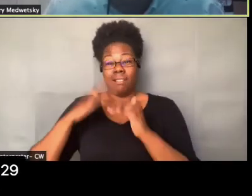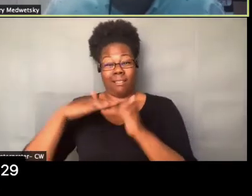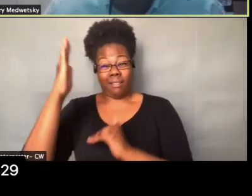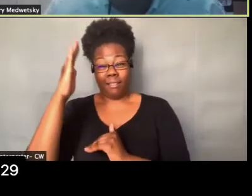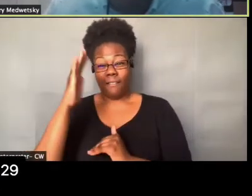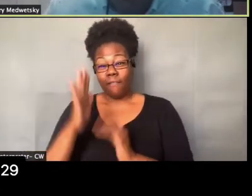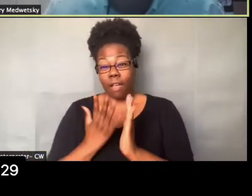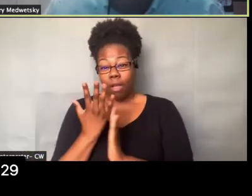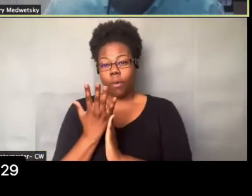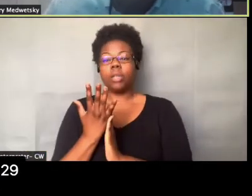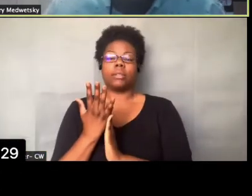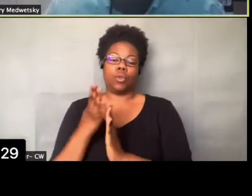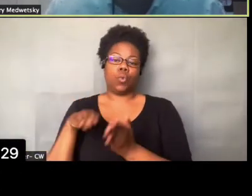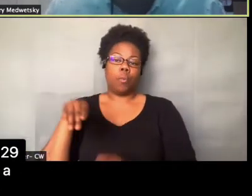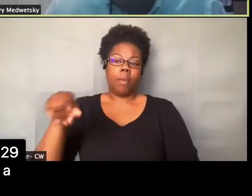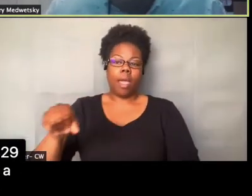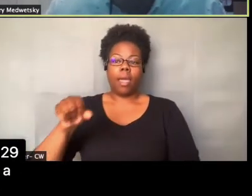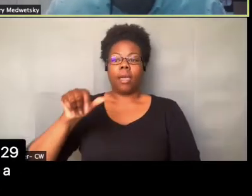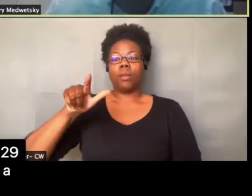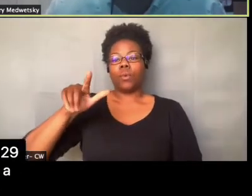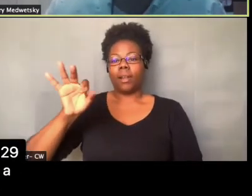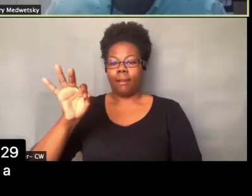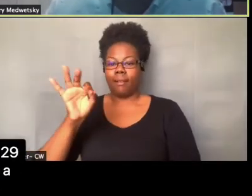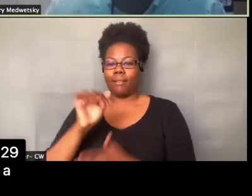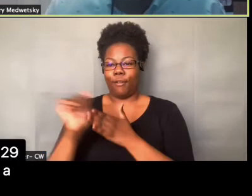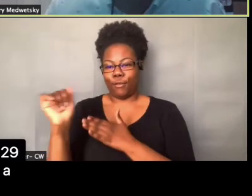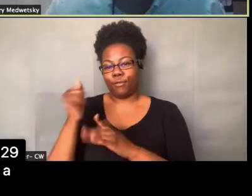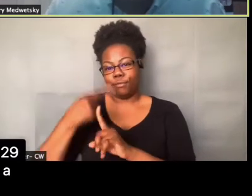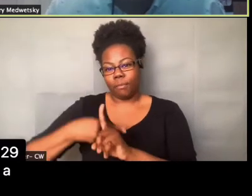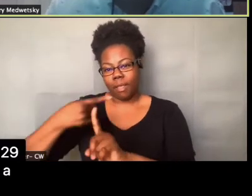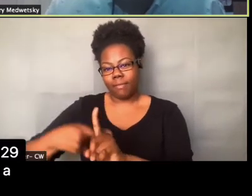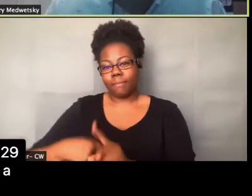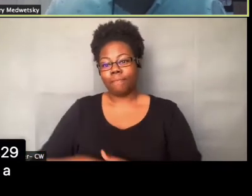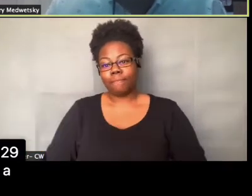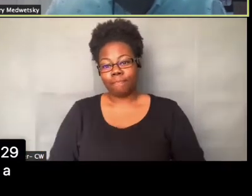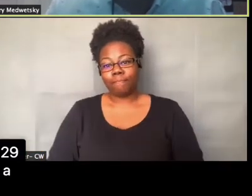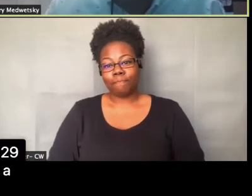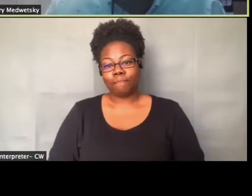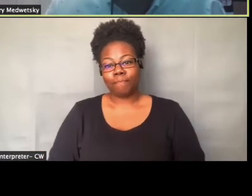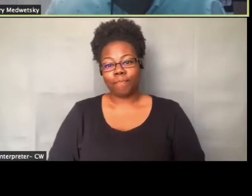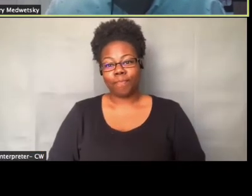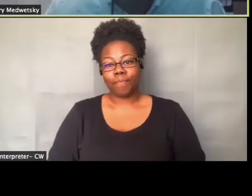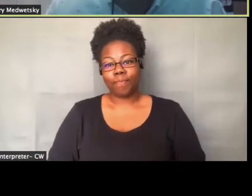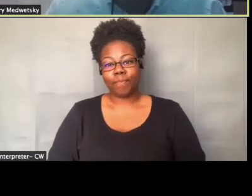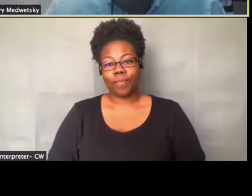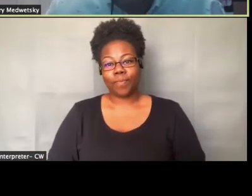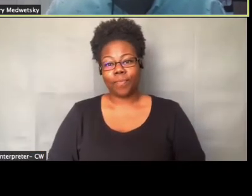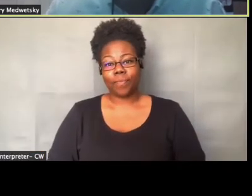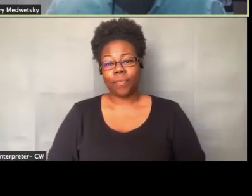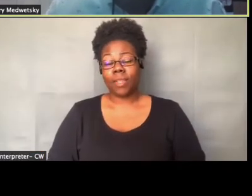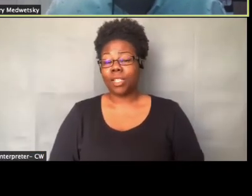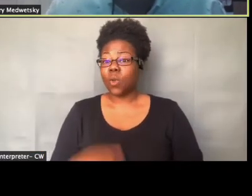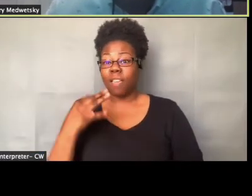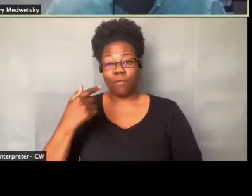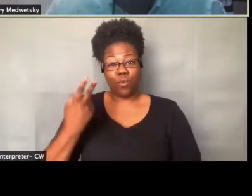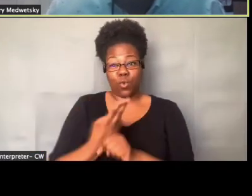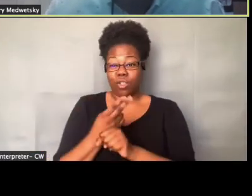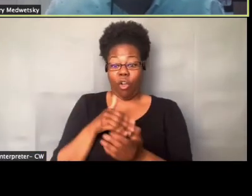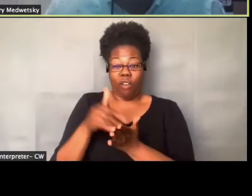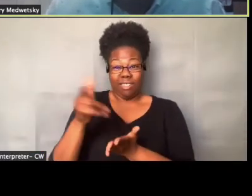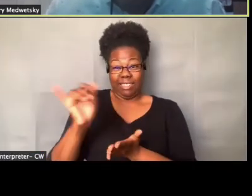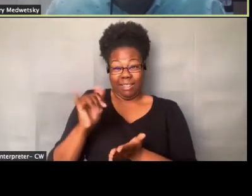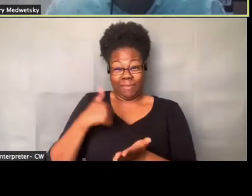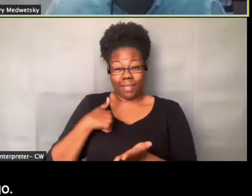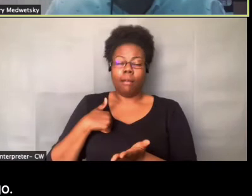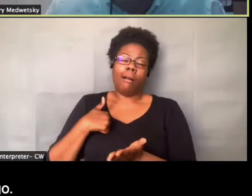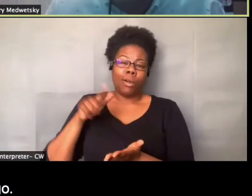person who goes to a lot of meetings, $29 a month is worth it then. So here's just a picture of Ava being used.